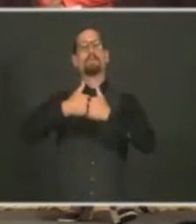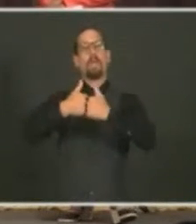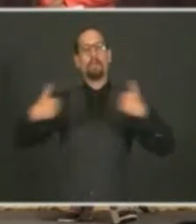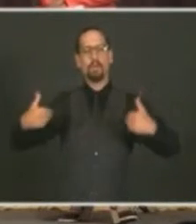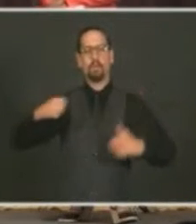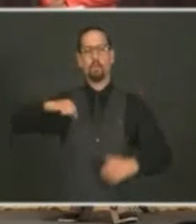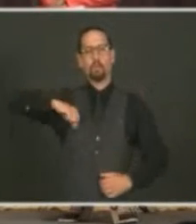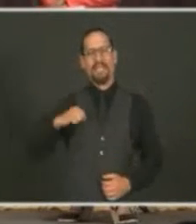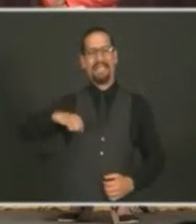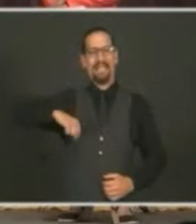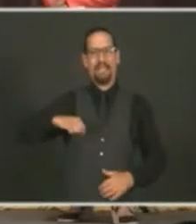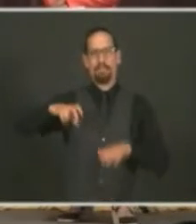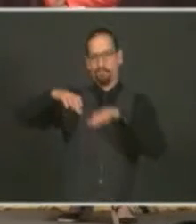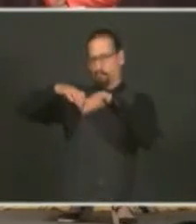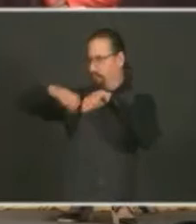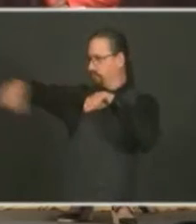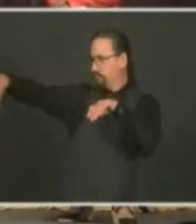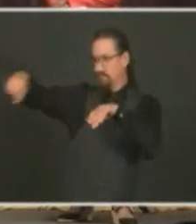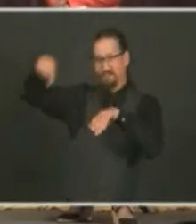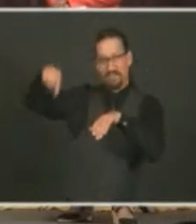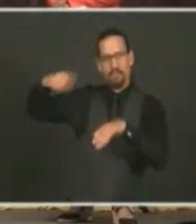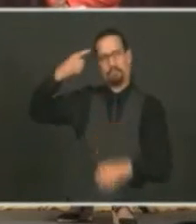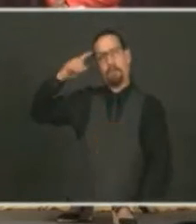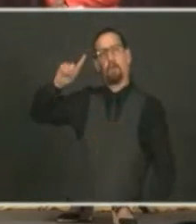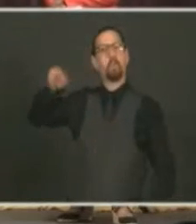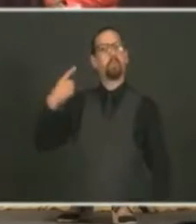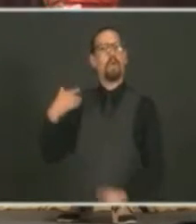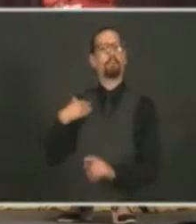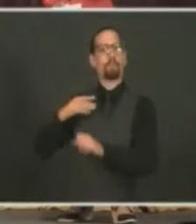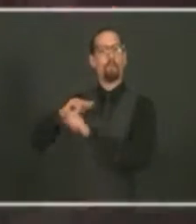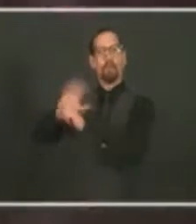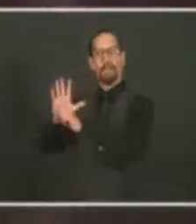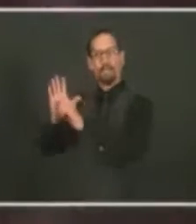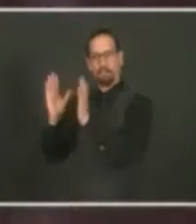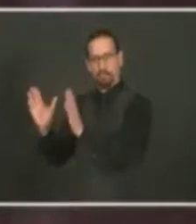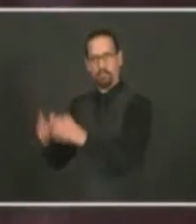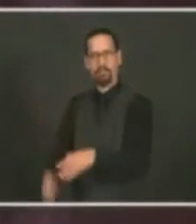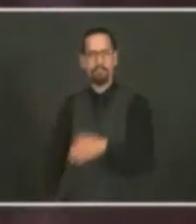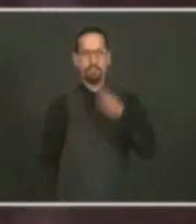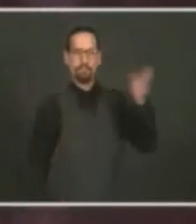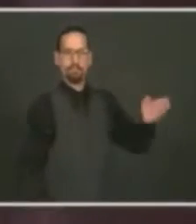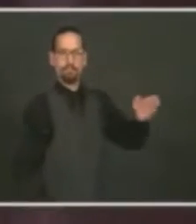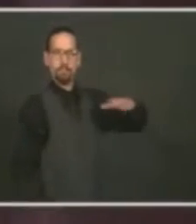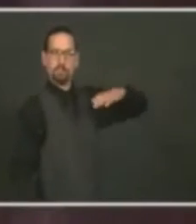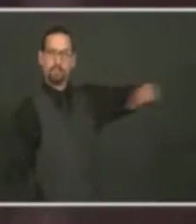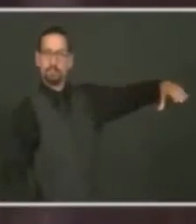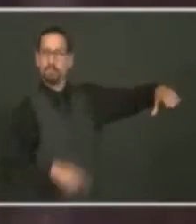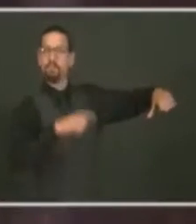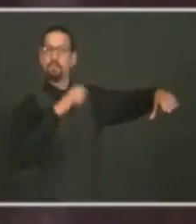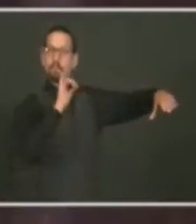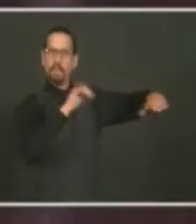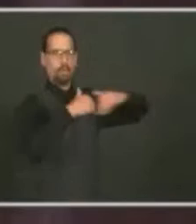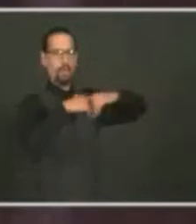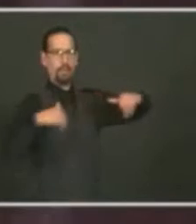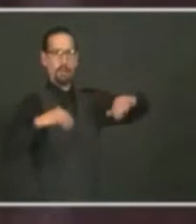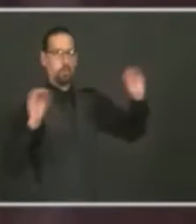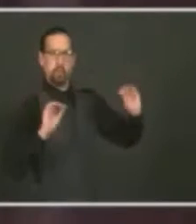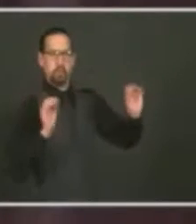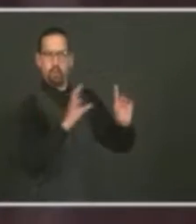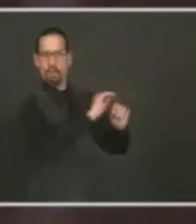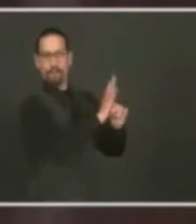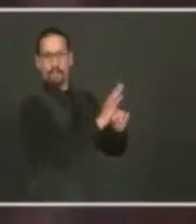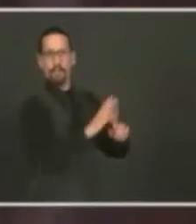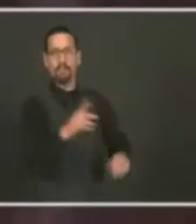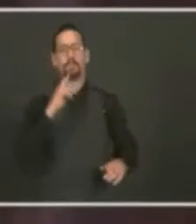because there's been also some mixing of that. Can that be mandated? Yeah. So I will give you my answer, but I do want the director to speak to it because